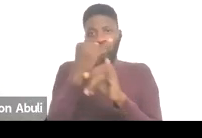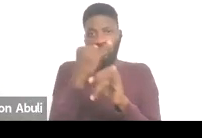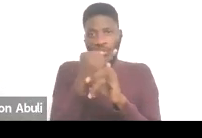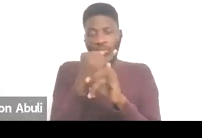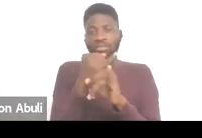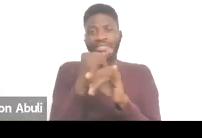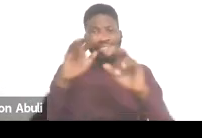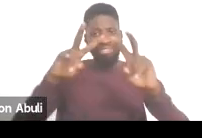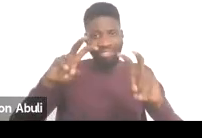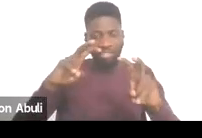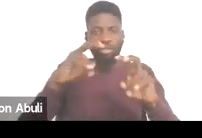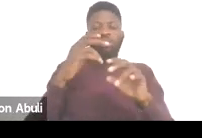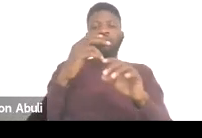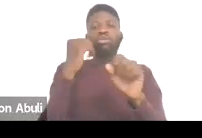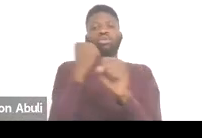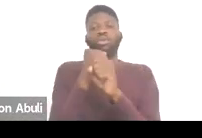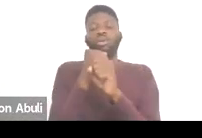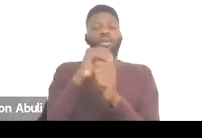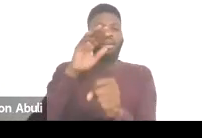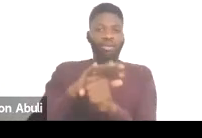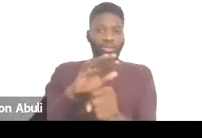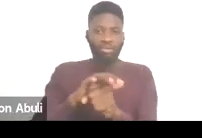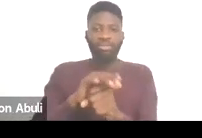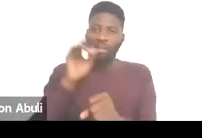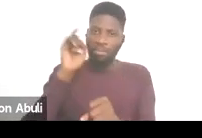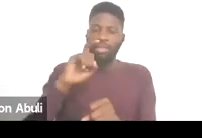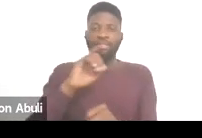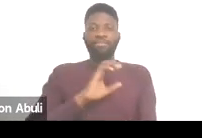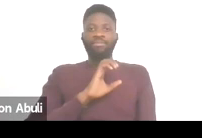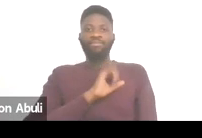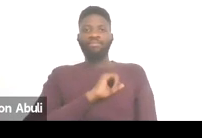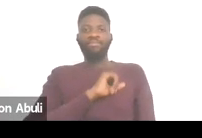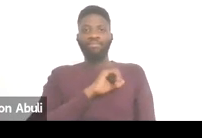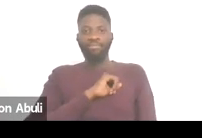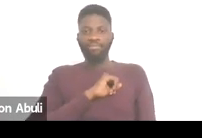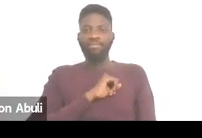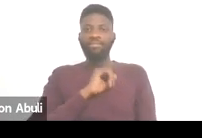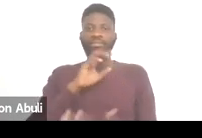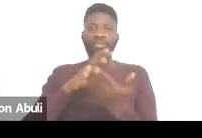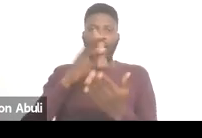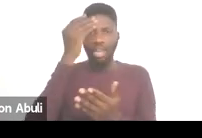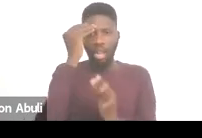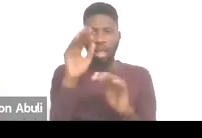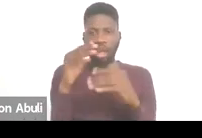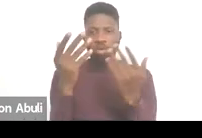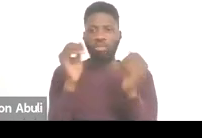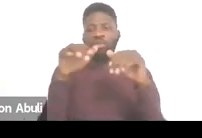have a lot of people looking for jobs. Be patient. Learn to just wait and